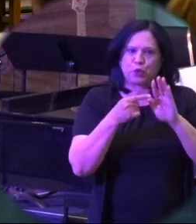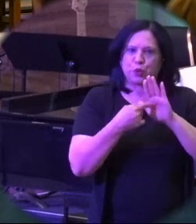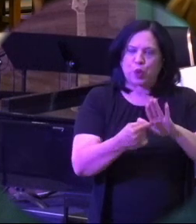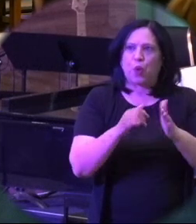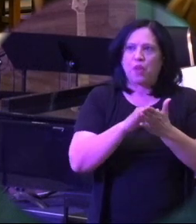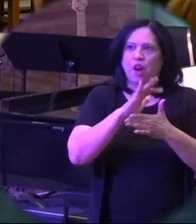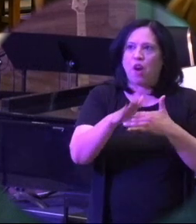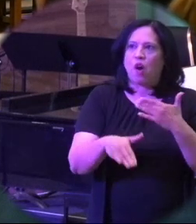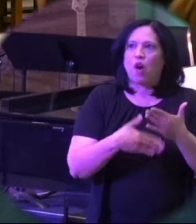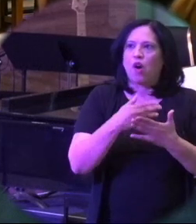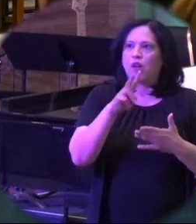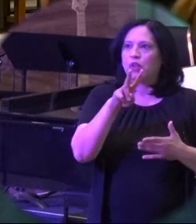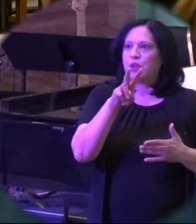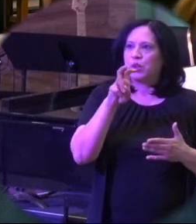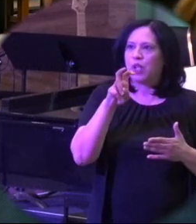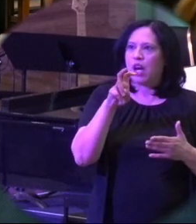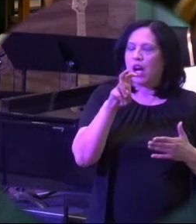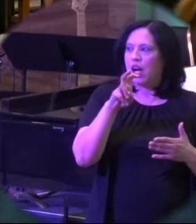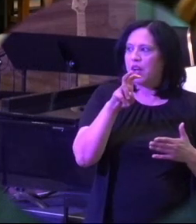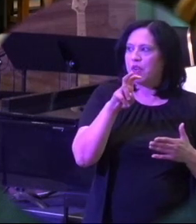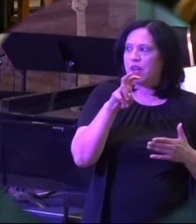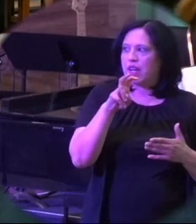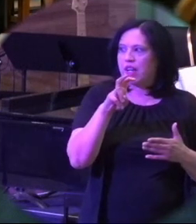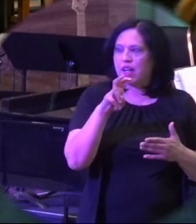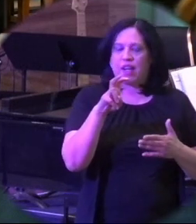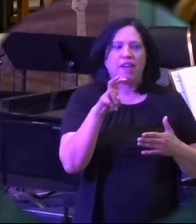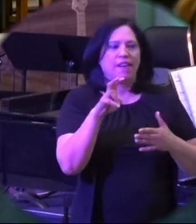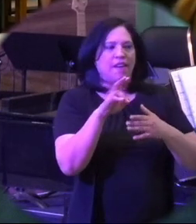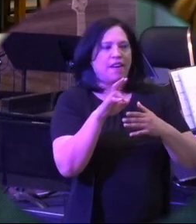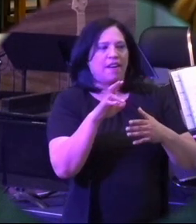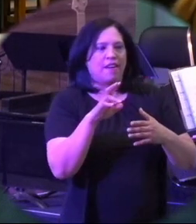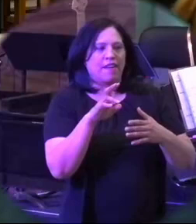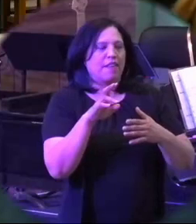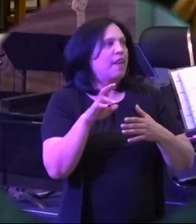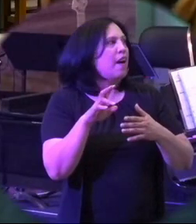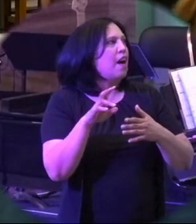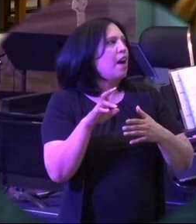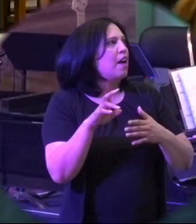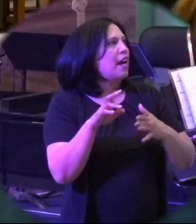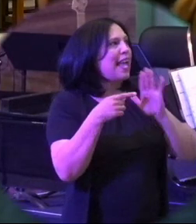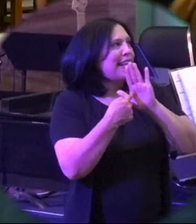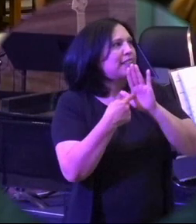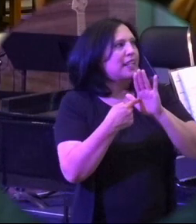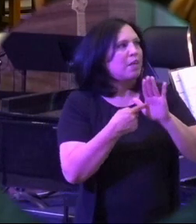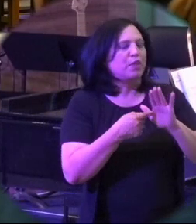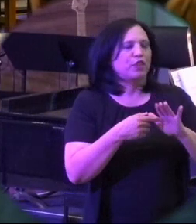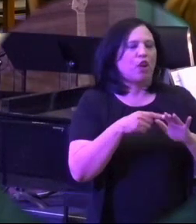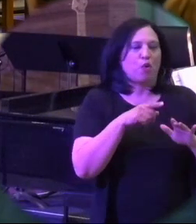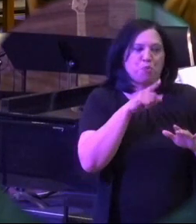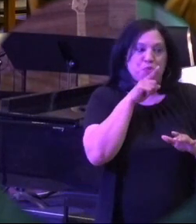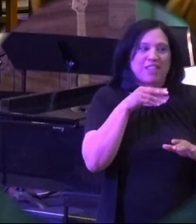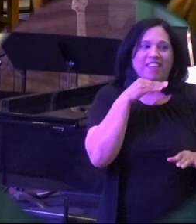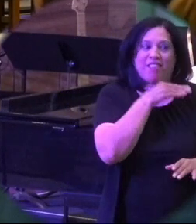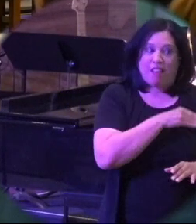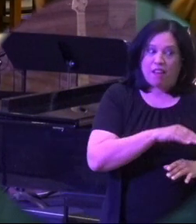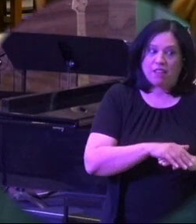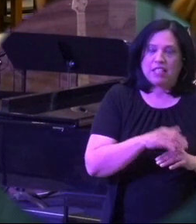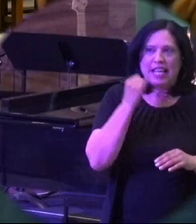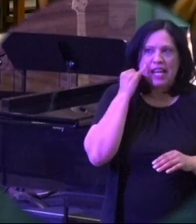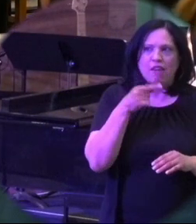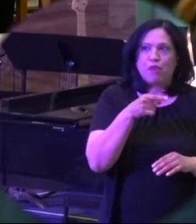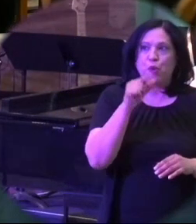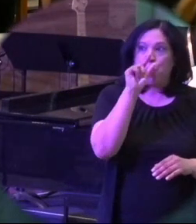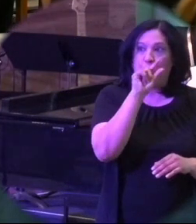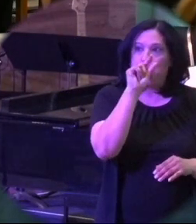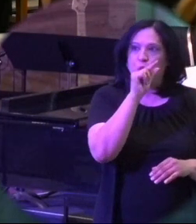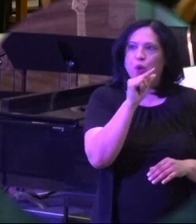examples of the so-called ape-man fossils, they are all frauds, not just some of them. And so if you Google Dr. Carl